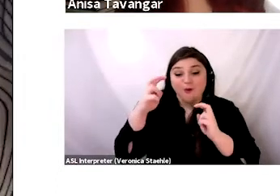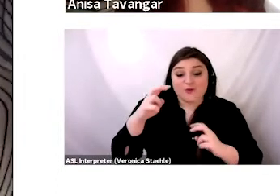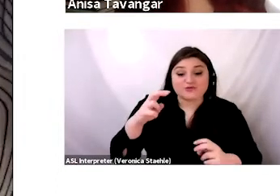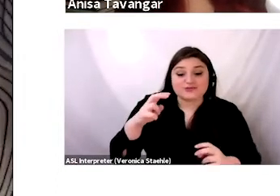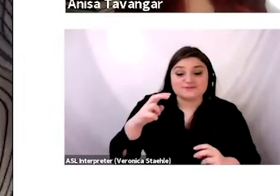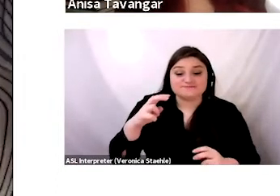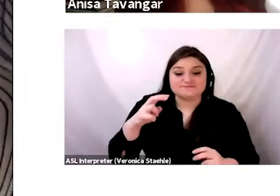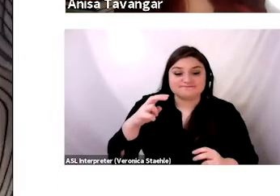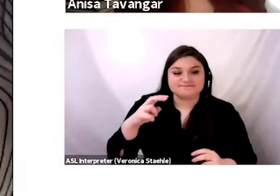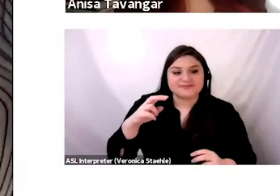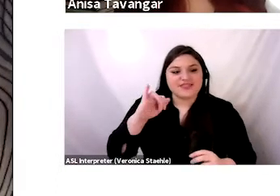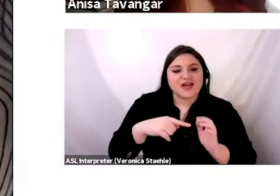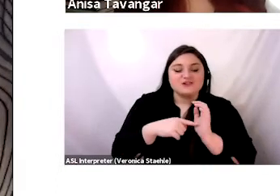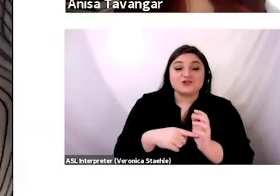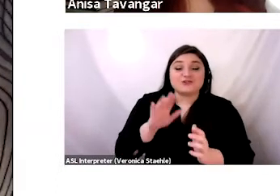talks about